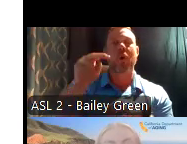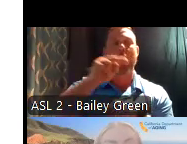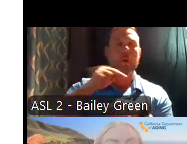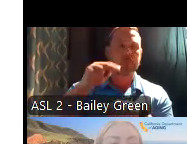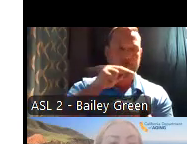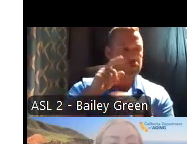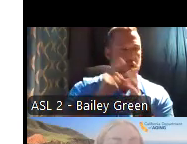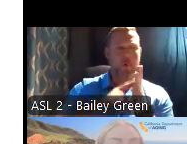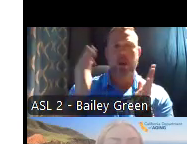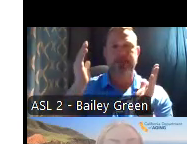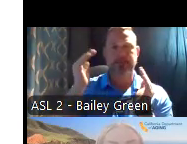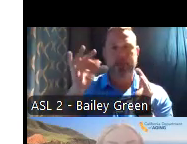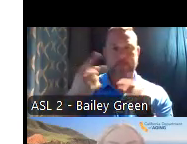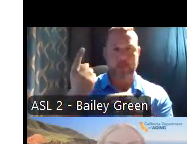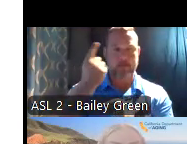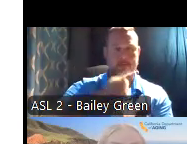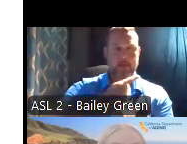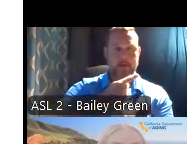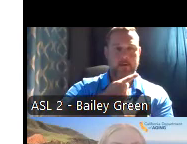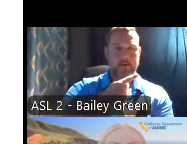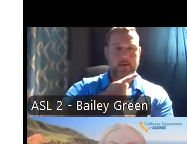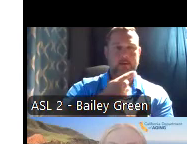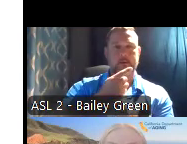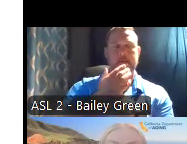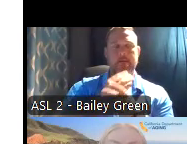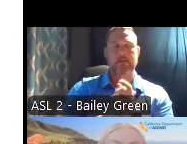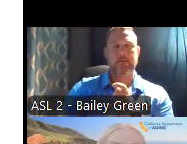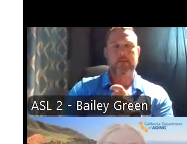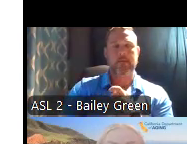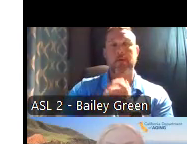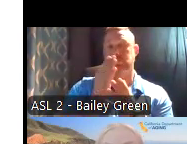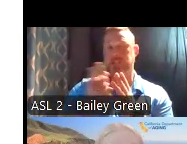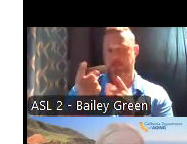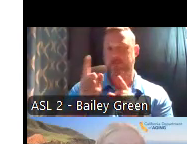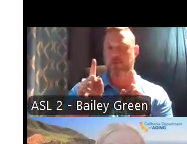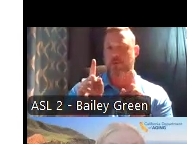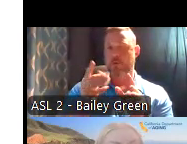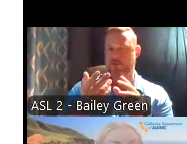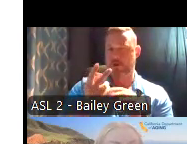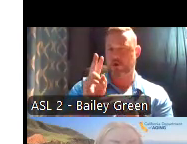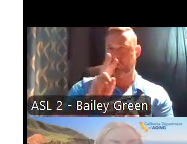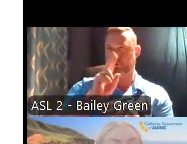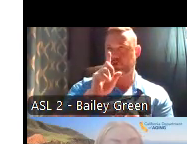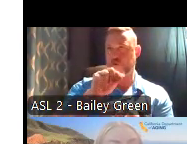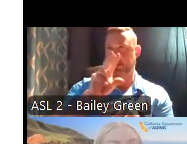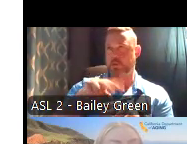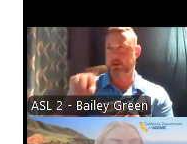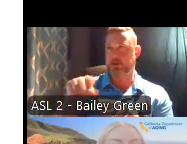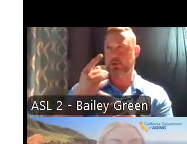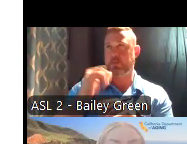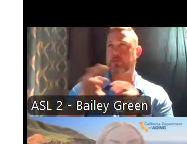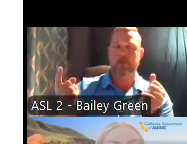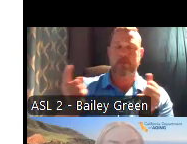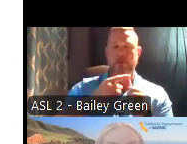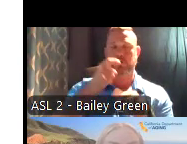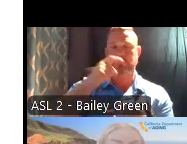to expect for the day. Some of you might have been able to attend the 2022 event. That was the first time